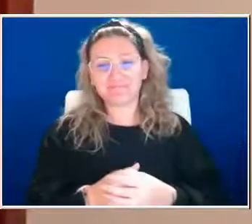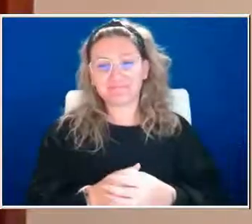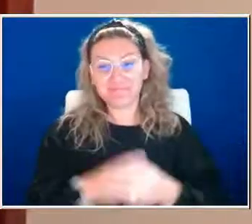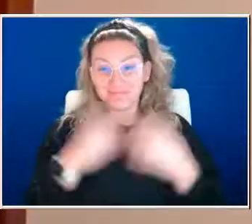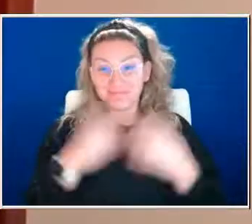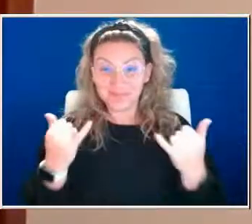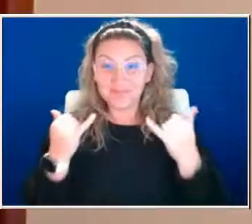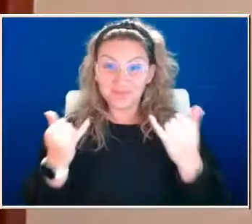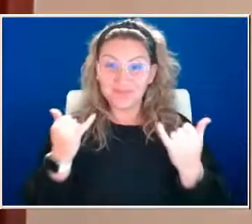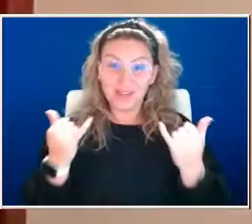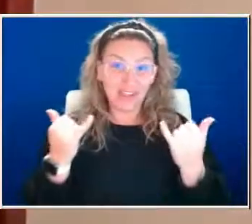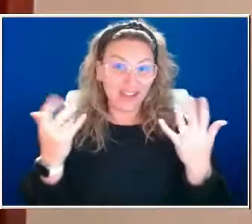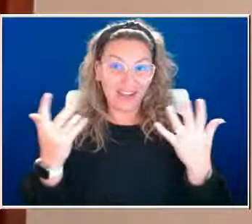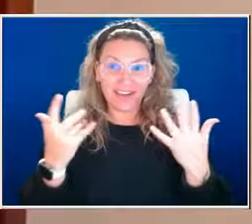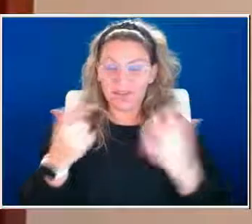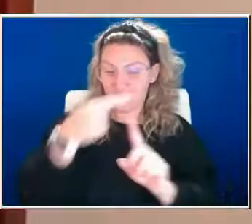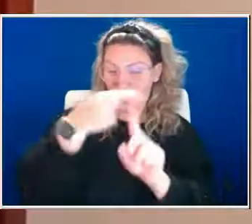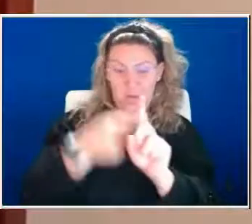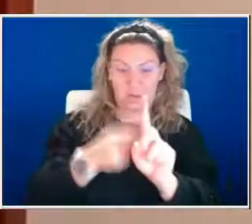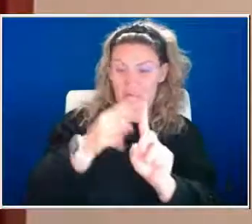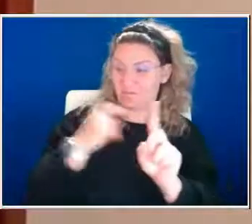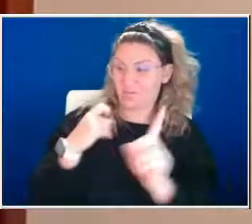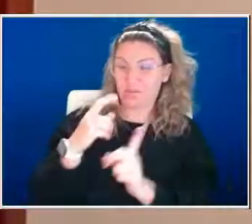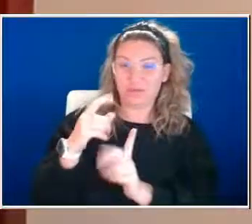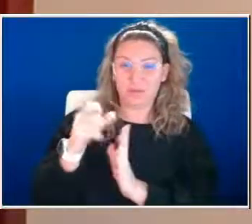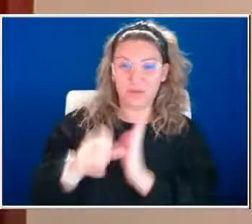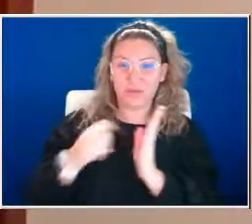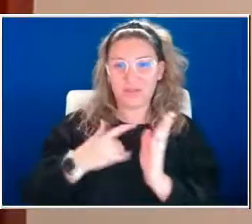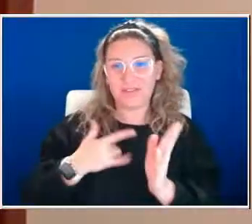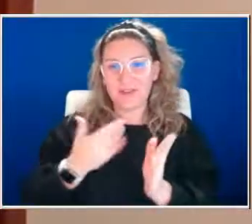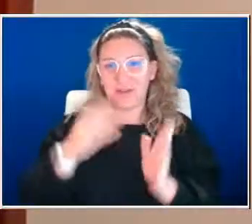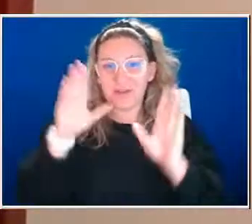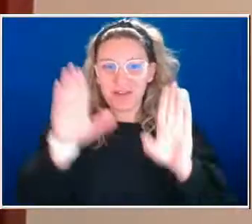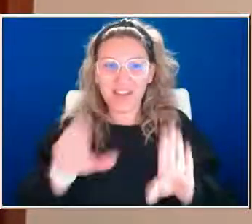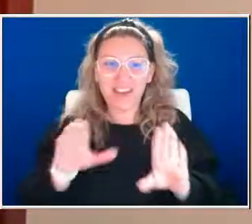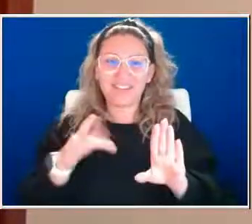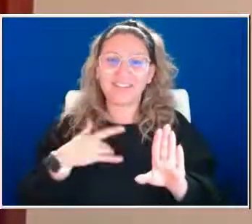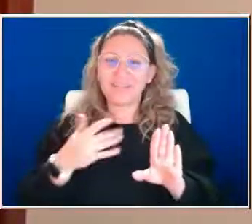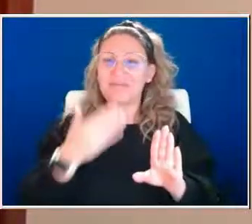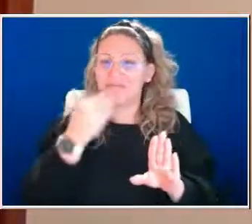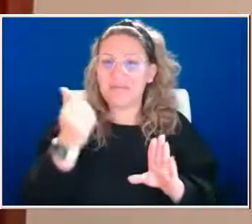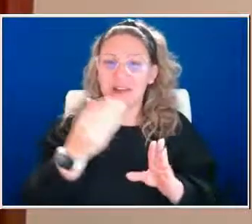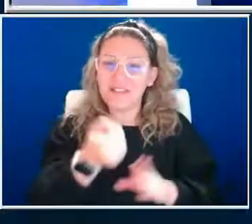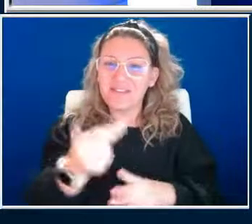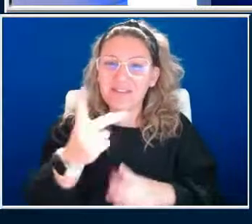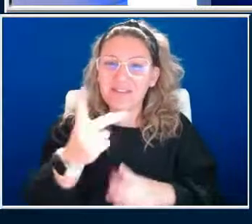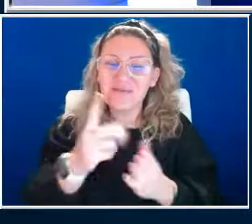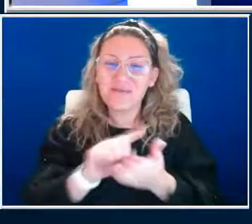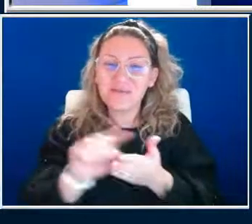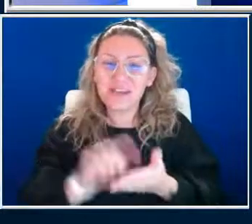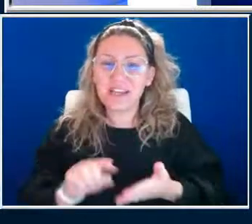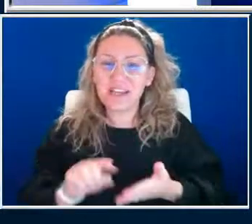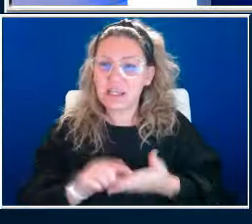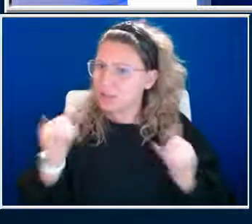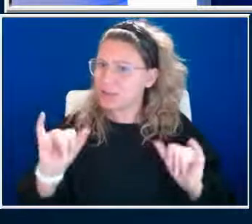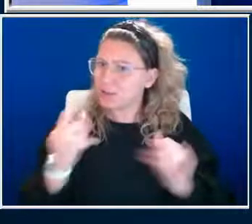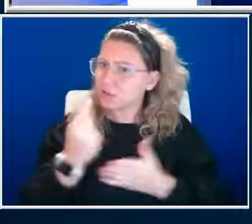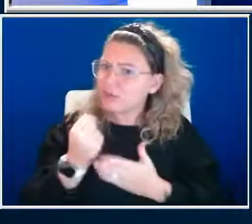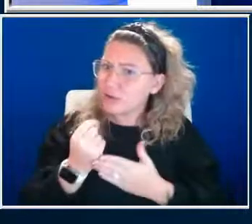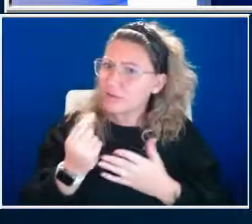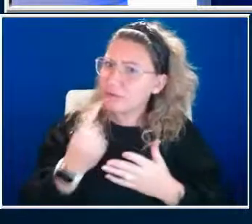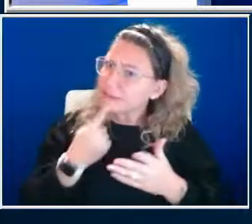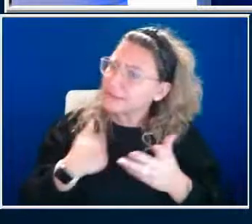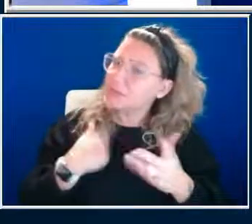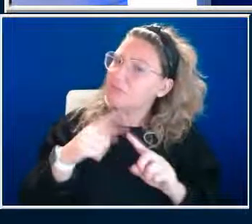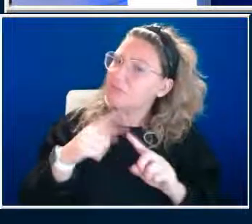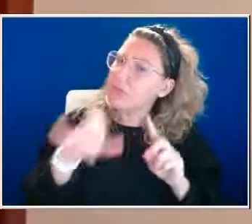now, at a month out, I'm feeling great. I think I'll feel even better in a couple of weeks. So. And you're still going through treatment. Tell us about that.